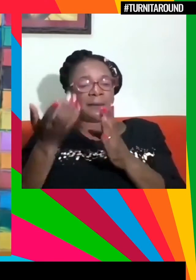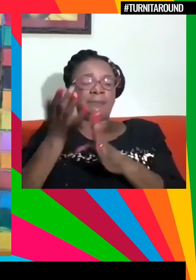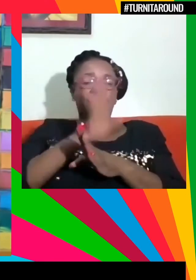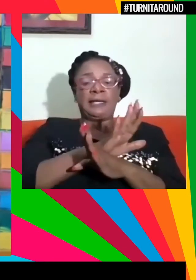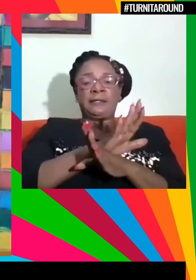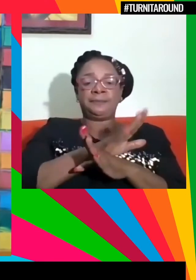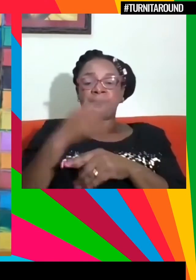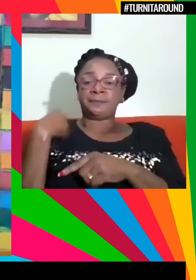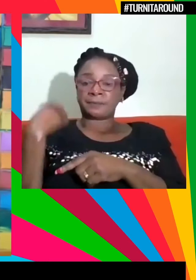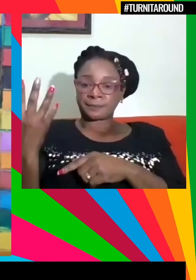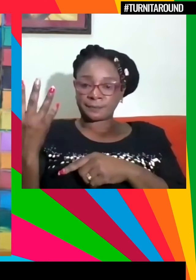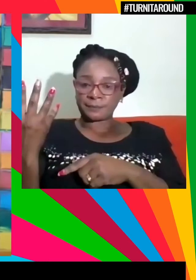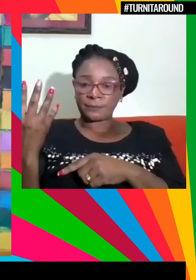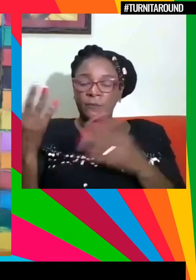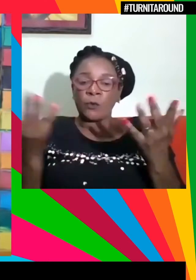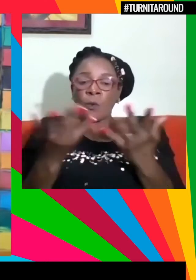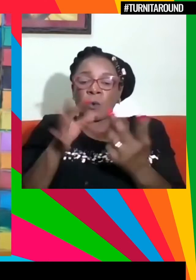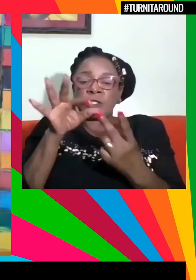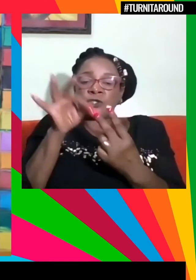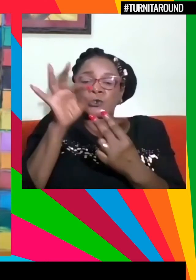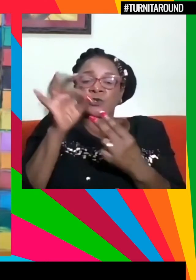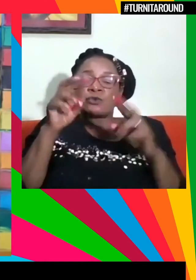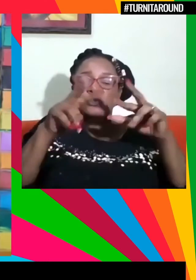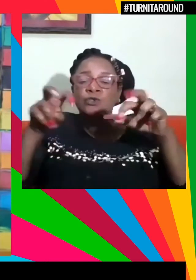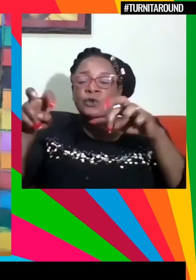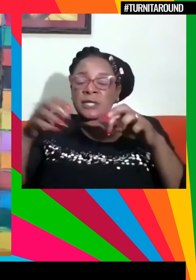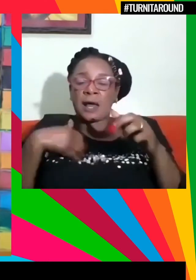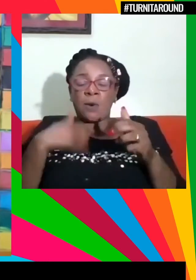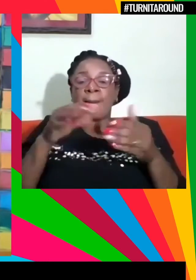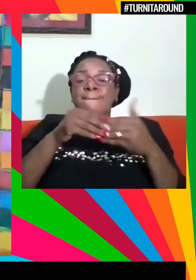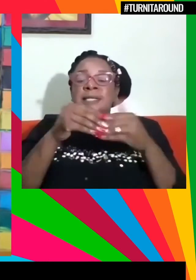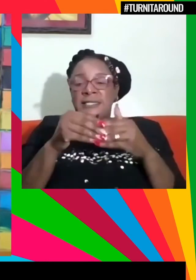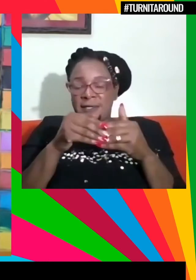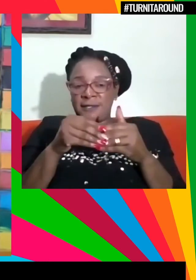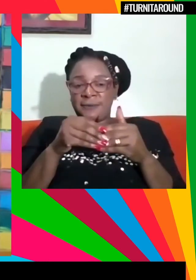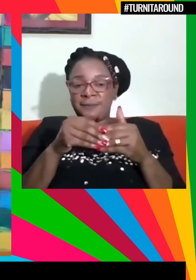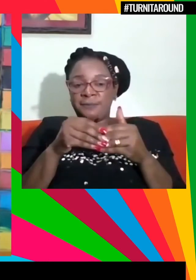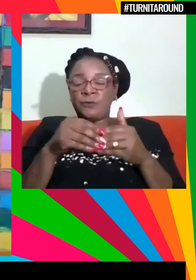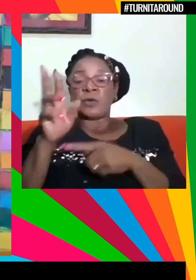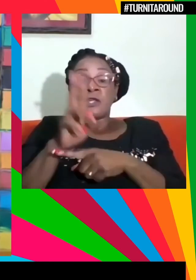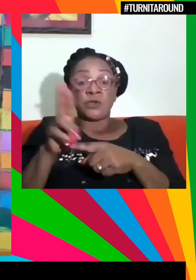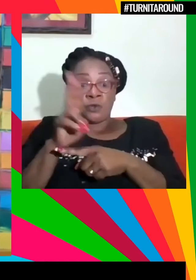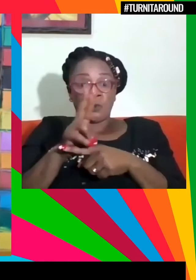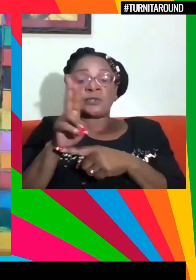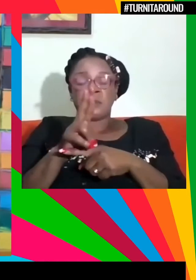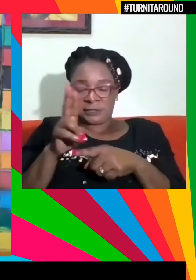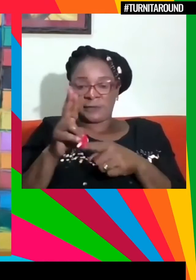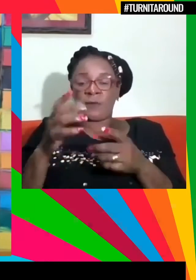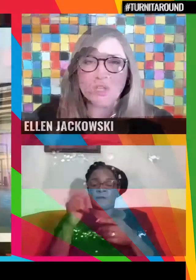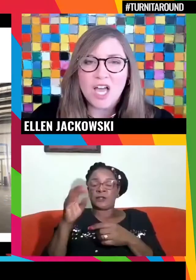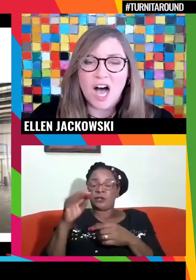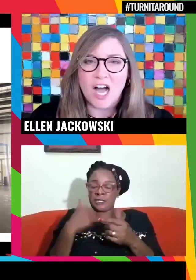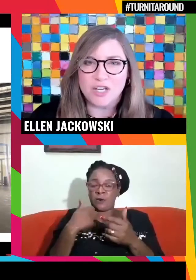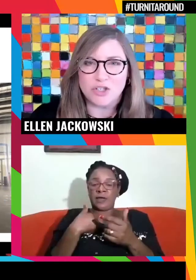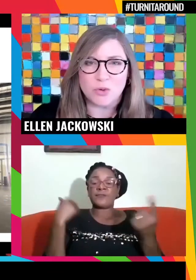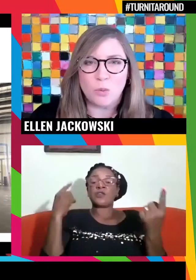number 4 of where we choose to source our recycled plastic from. And we do use quite a bit of recycled content. And again, our